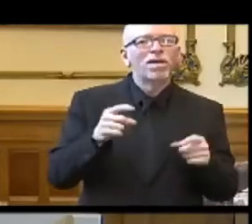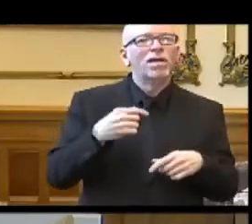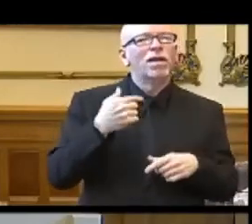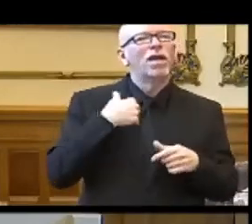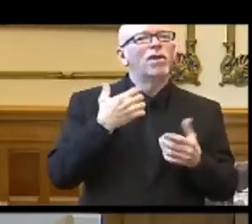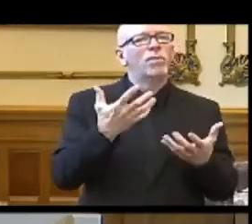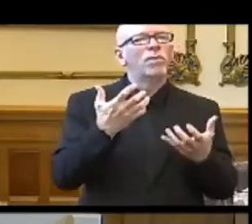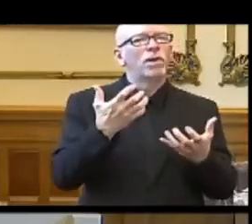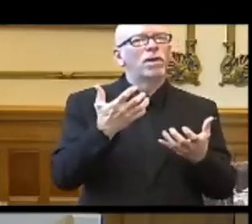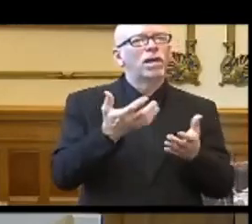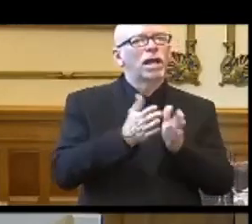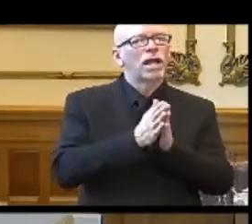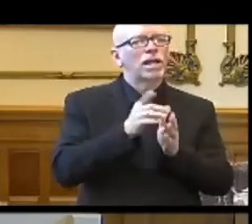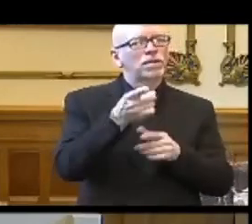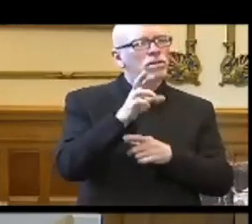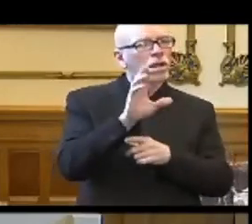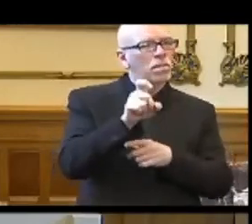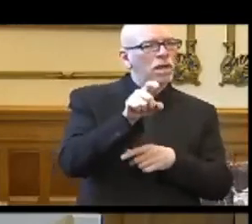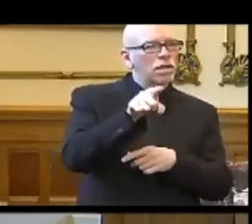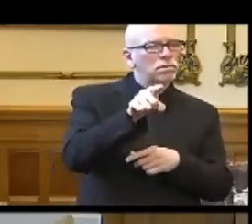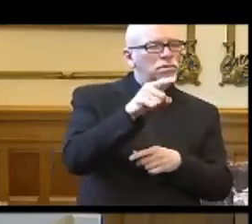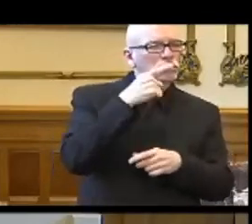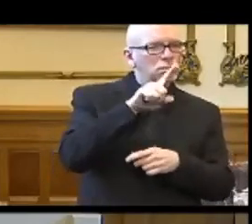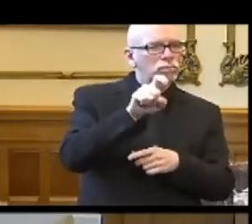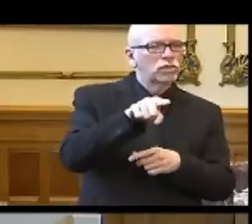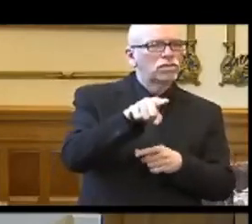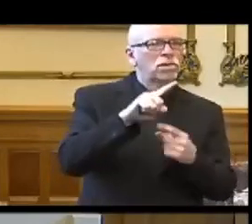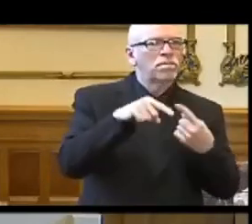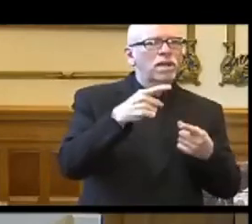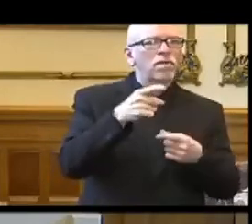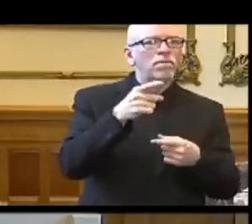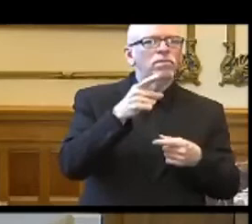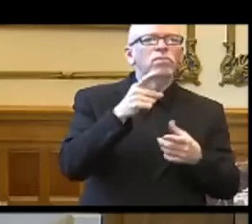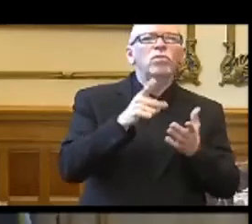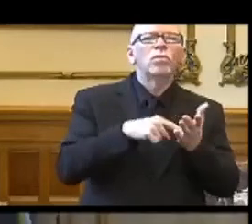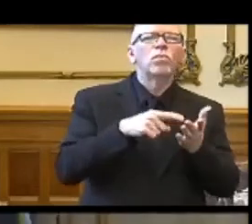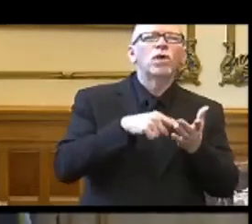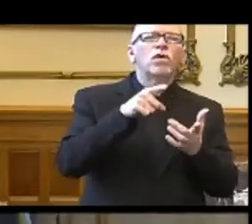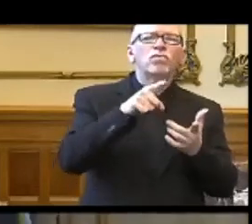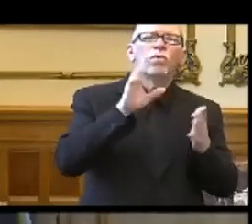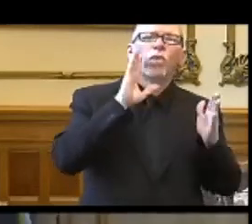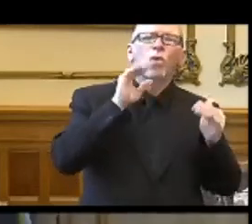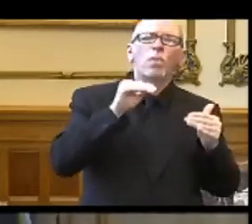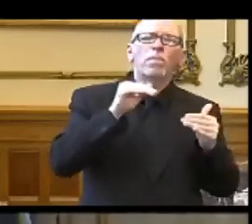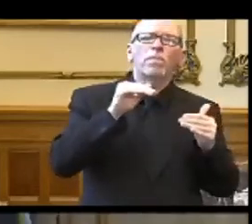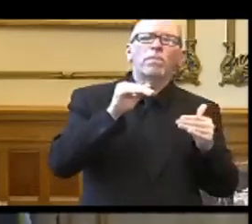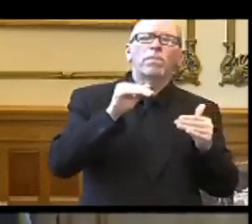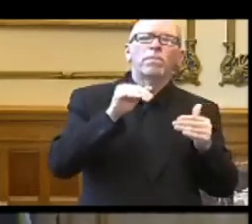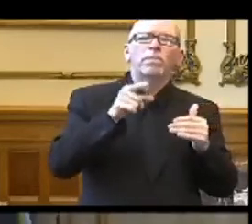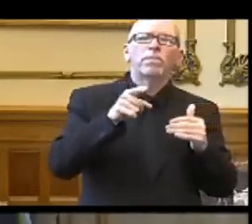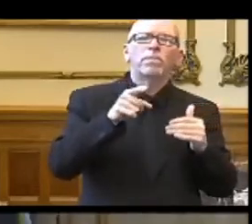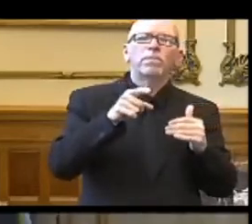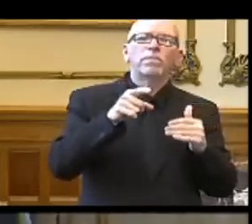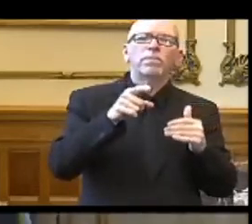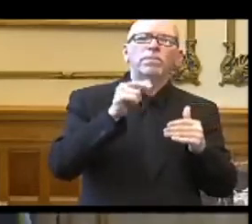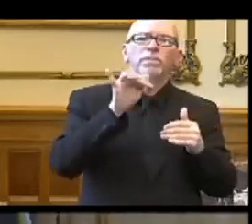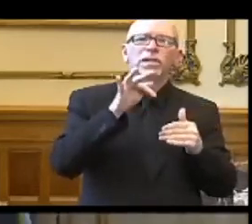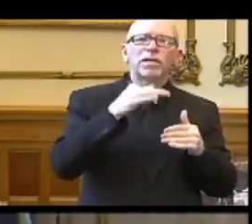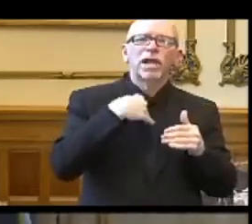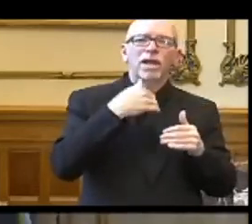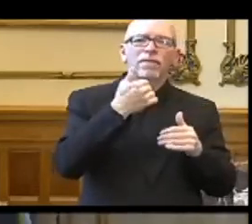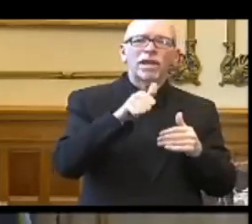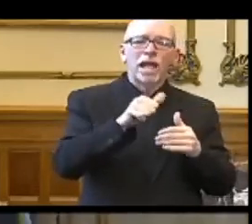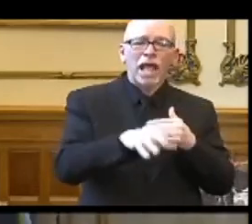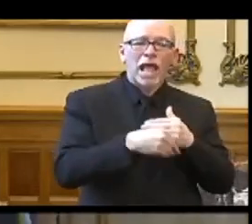to ask Dr. Box a question about what are you hoping adding in presumptive positive